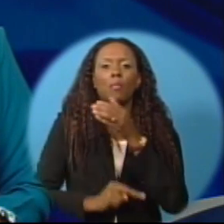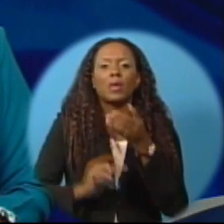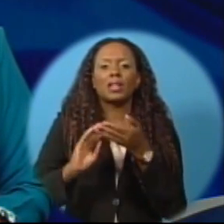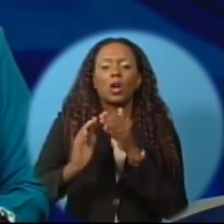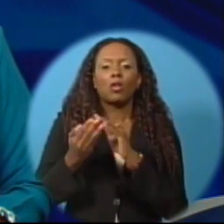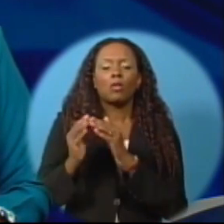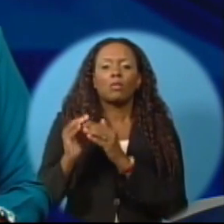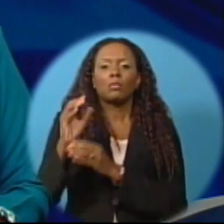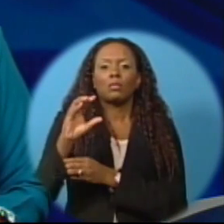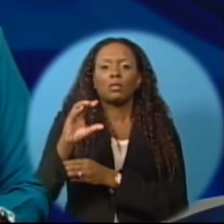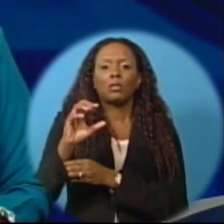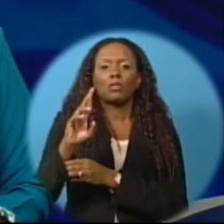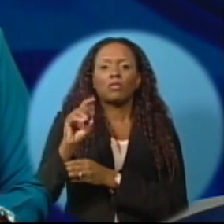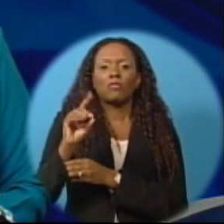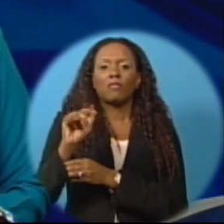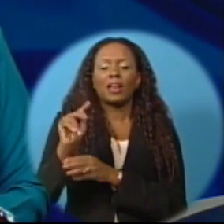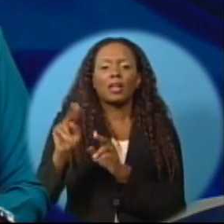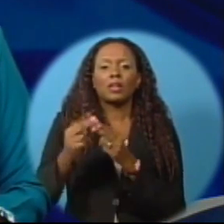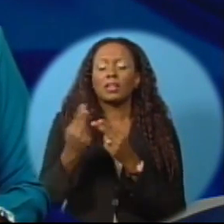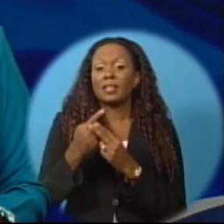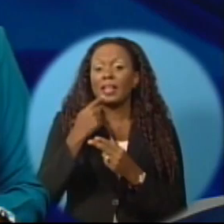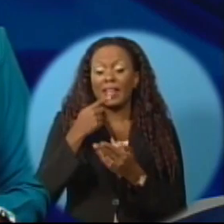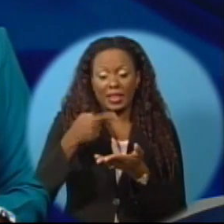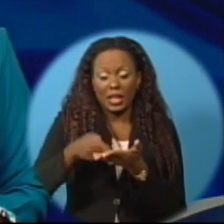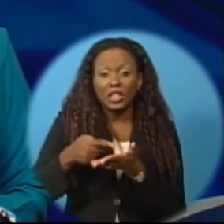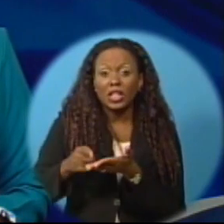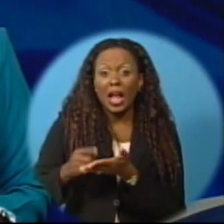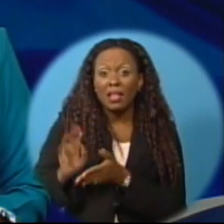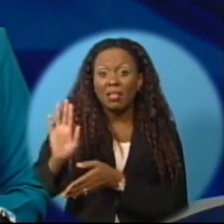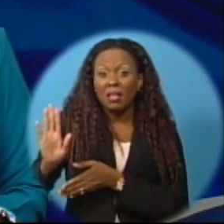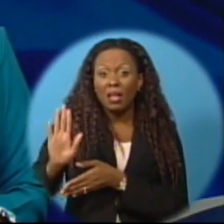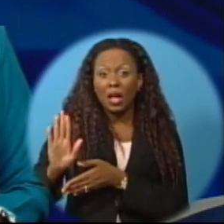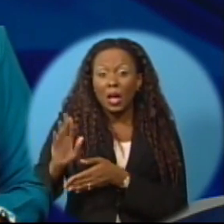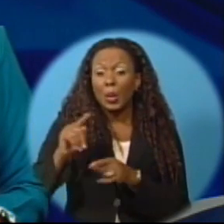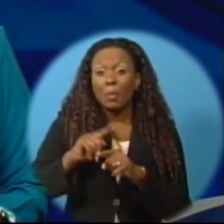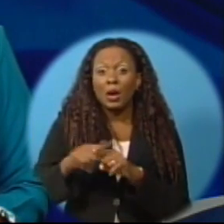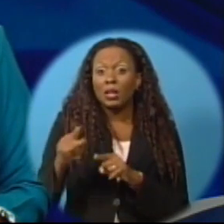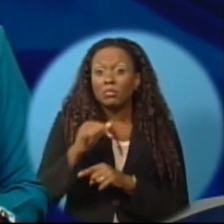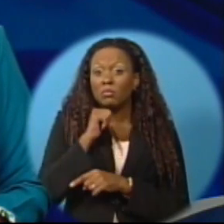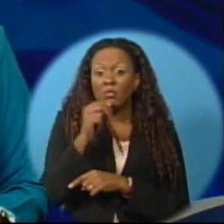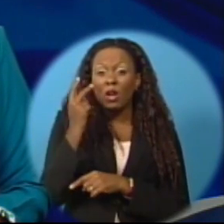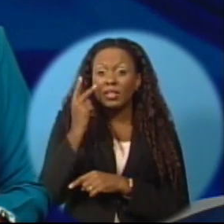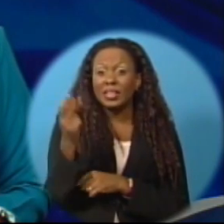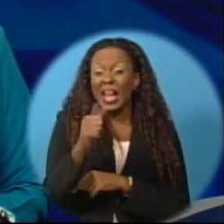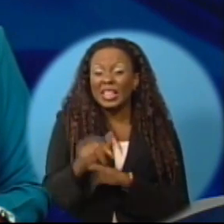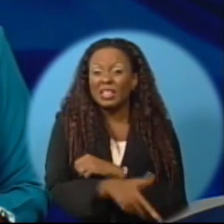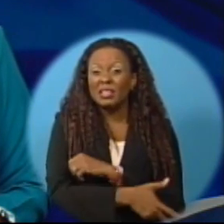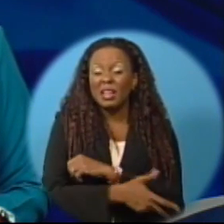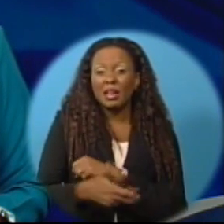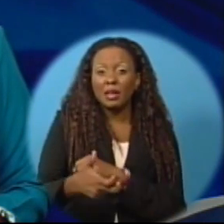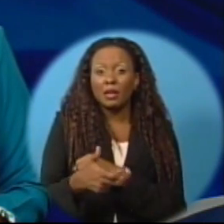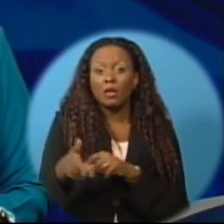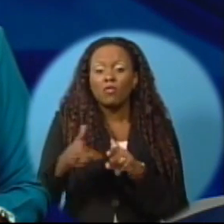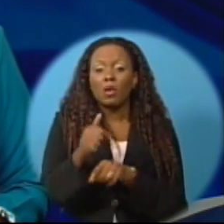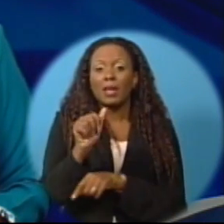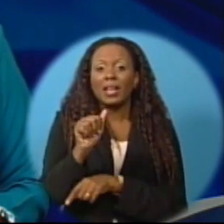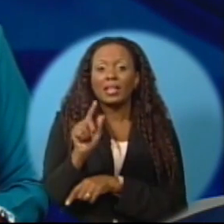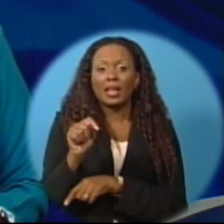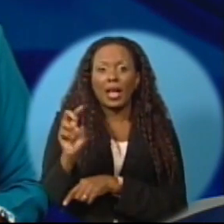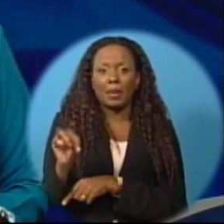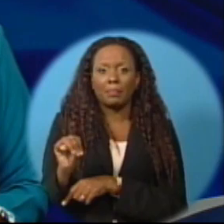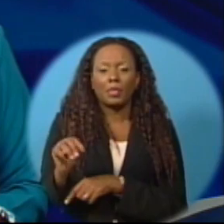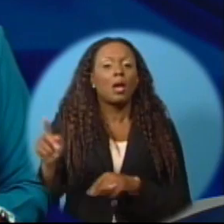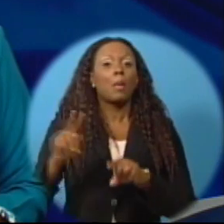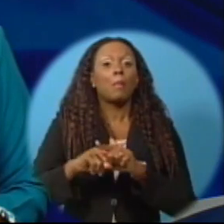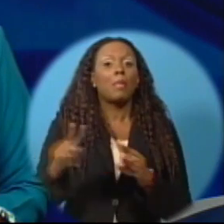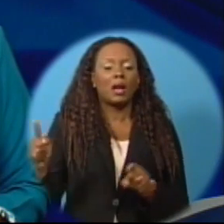so far not revealed any breaches as a result of the ATM scam. However, Chief Executive Officer Steve Bell says